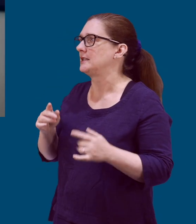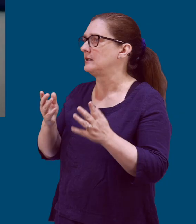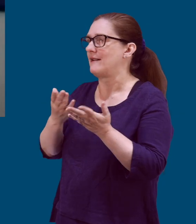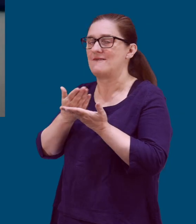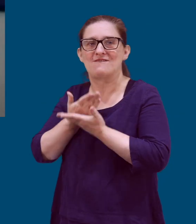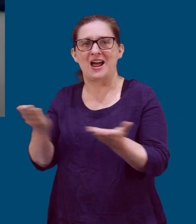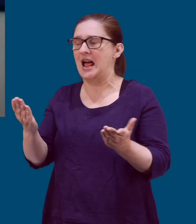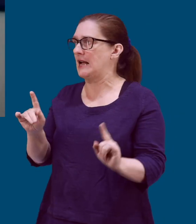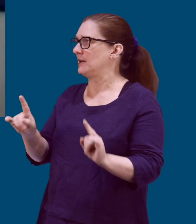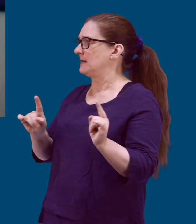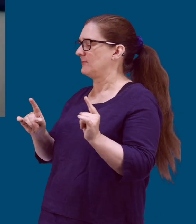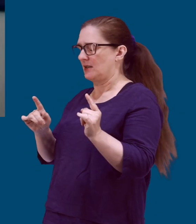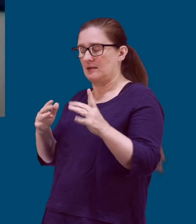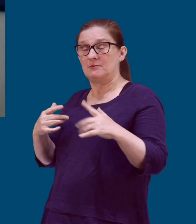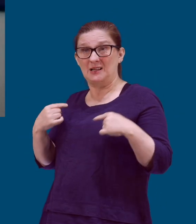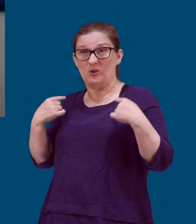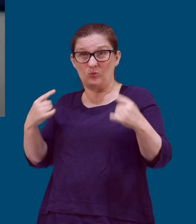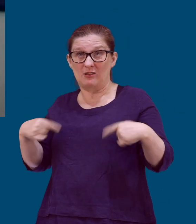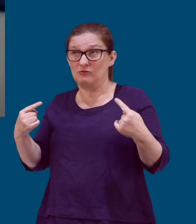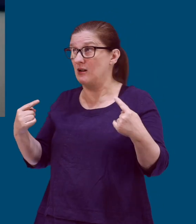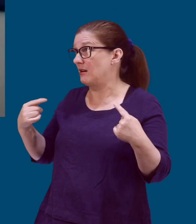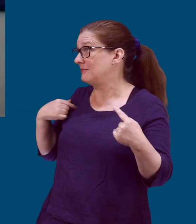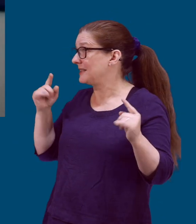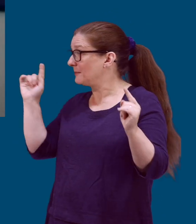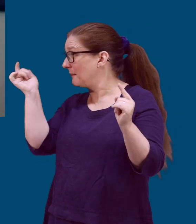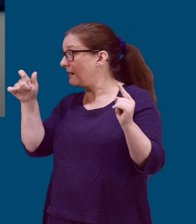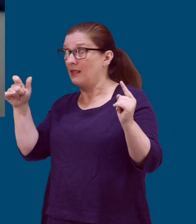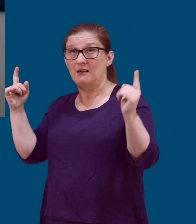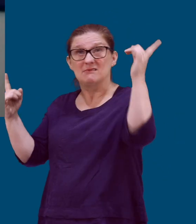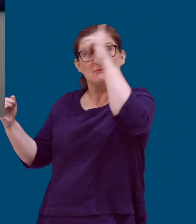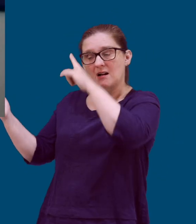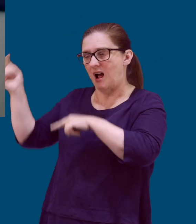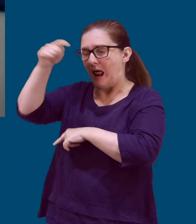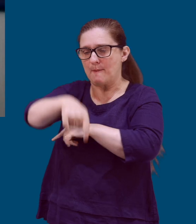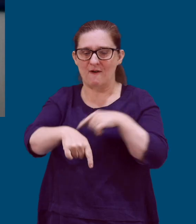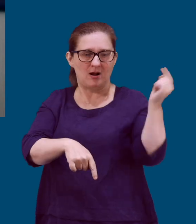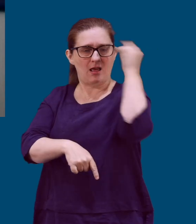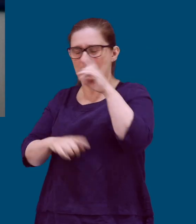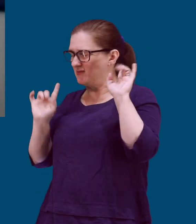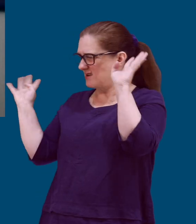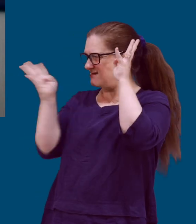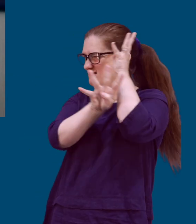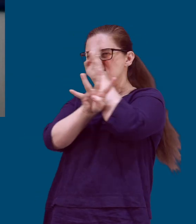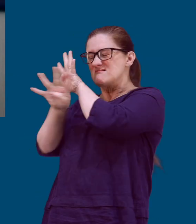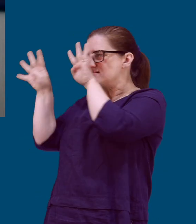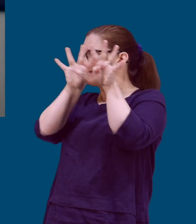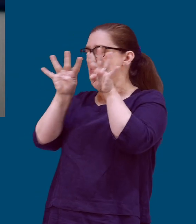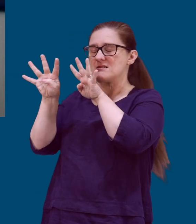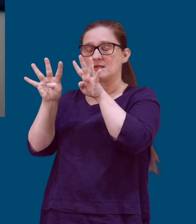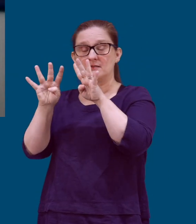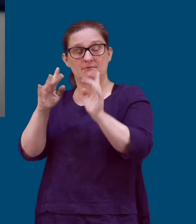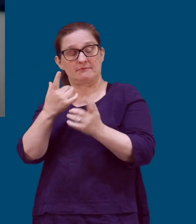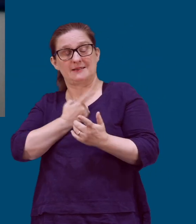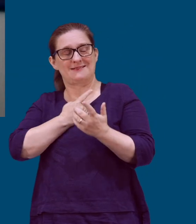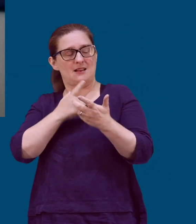keep clambering over my mobility scooter to get to the work beyond it. I take a selfie in front of the wealth